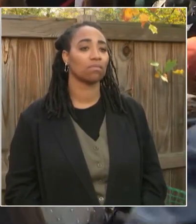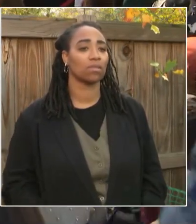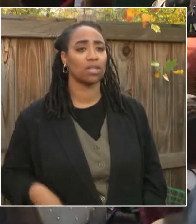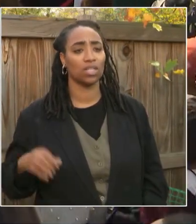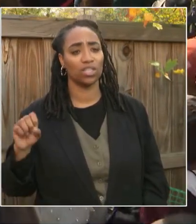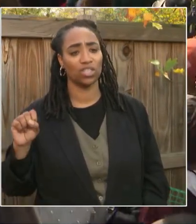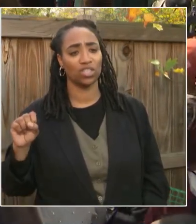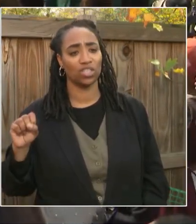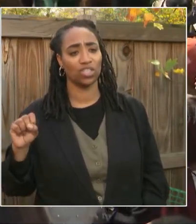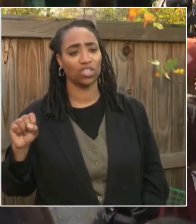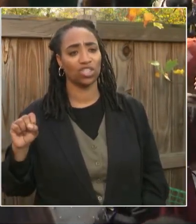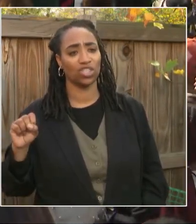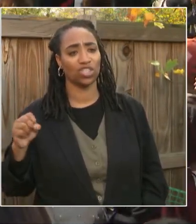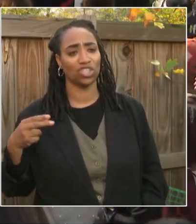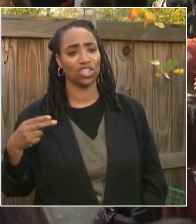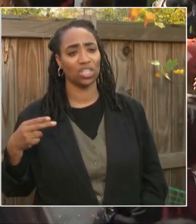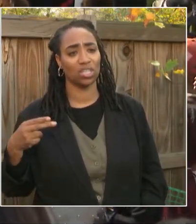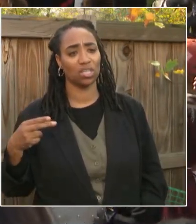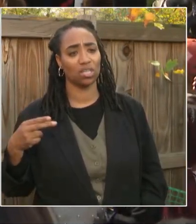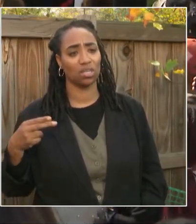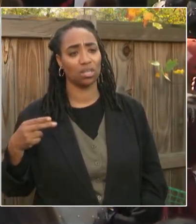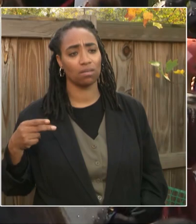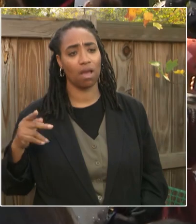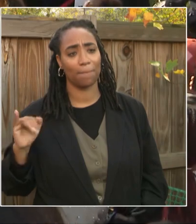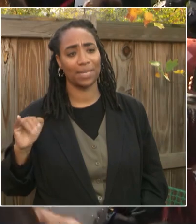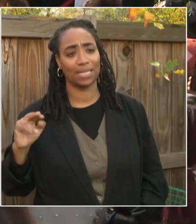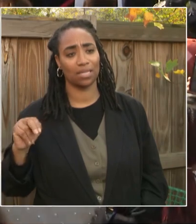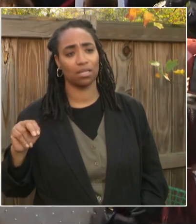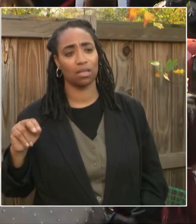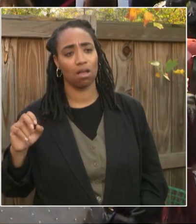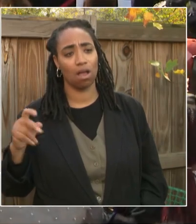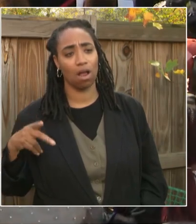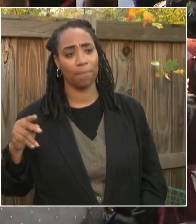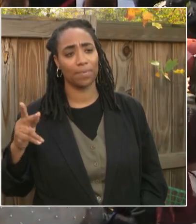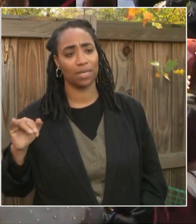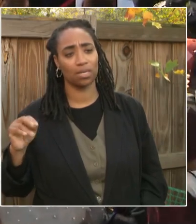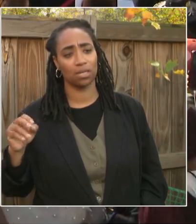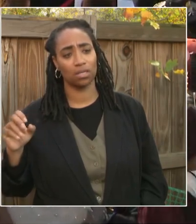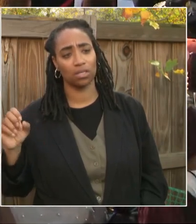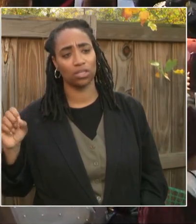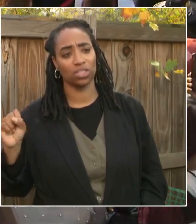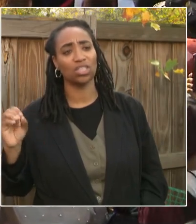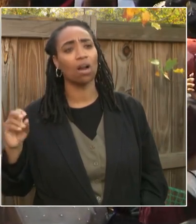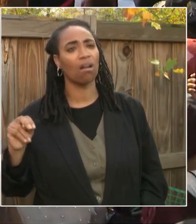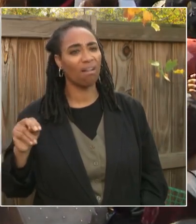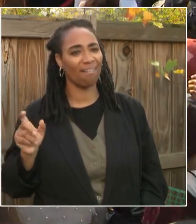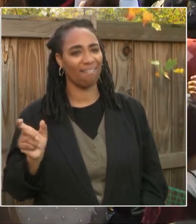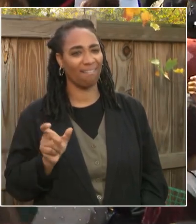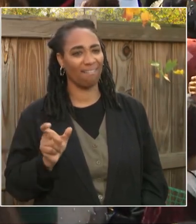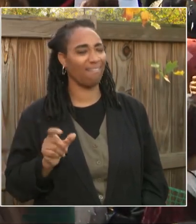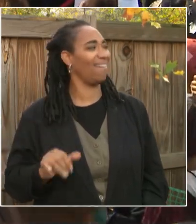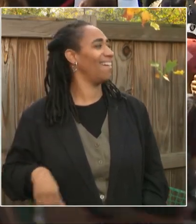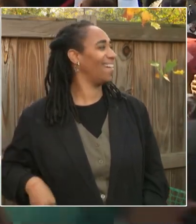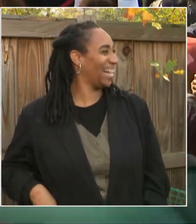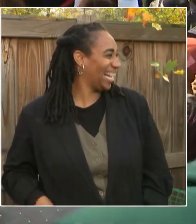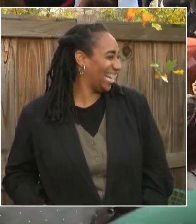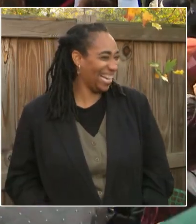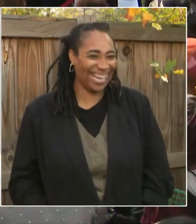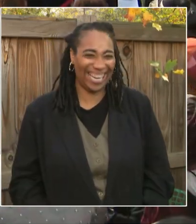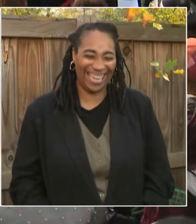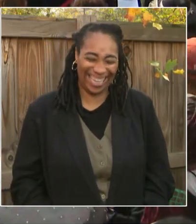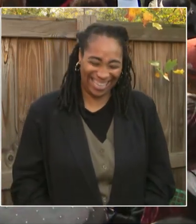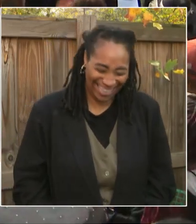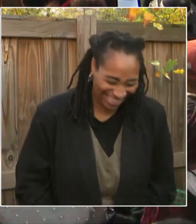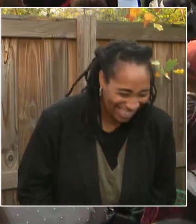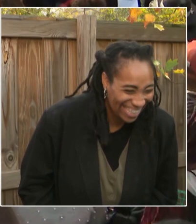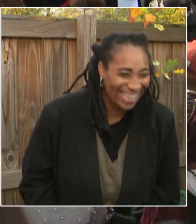work. And I must admit that I'm sitting here and I'm looking at the folks up there, and it reminds me of when I was at the IBEX and they would say party in the balcony.